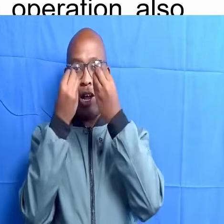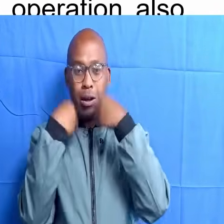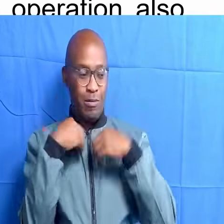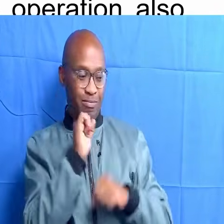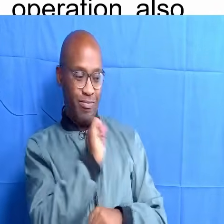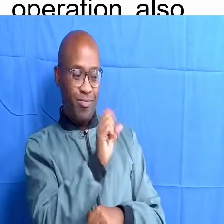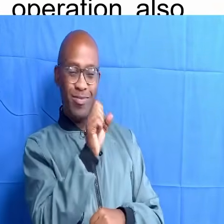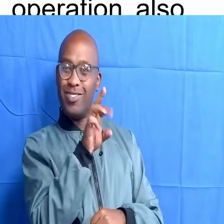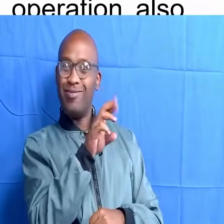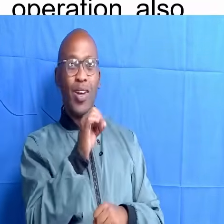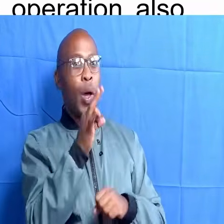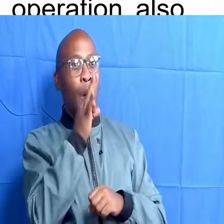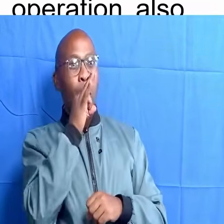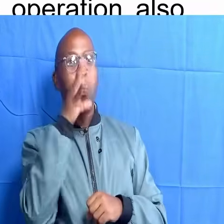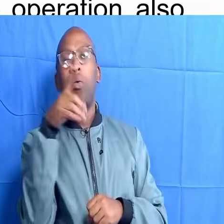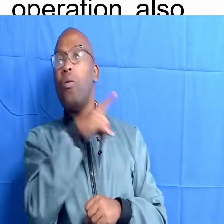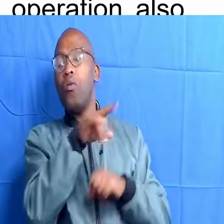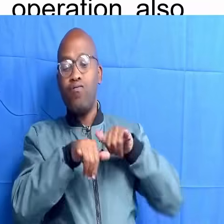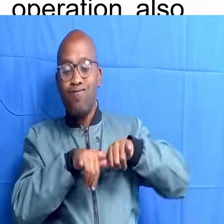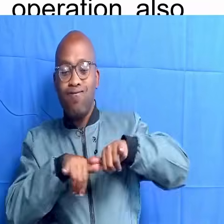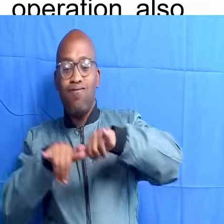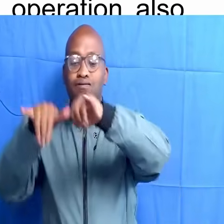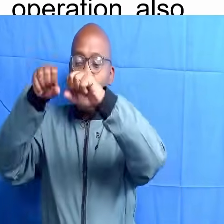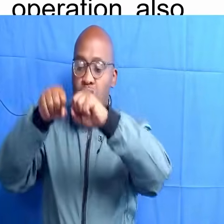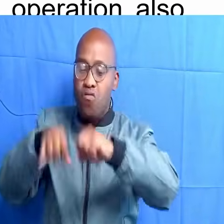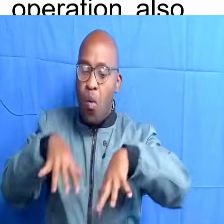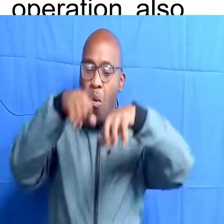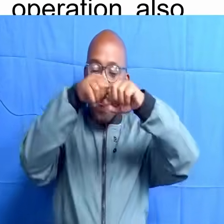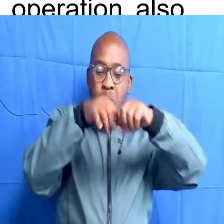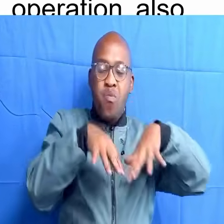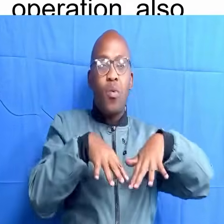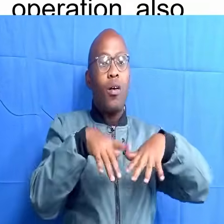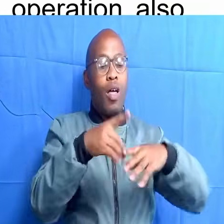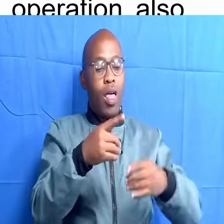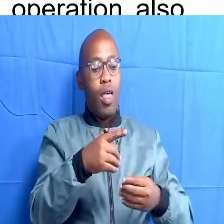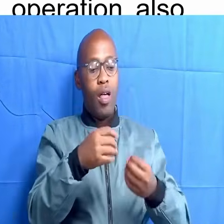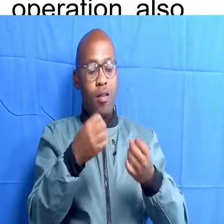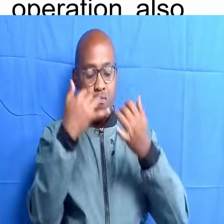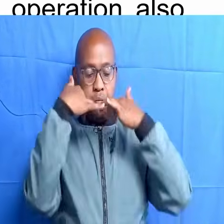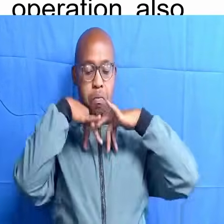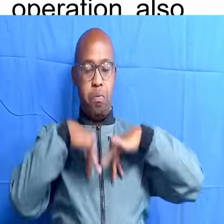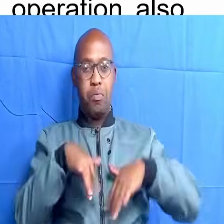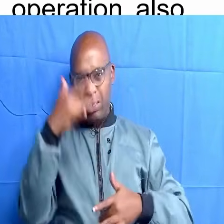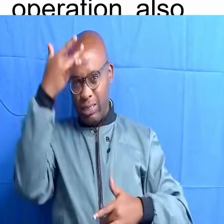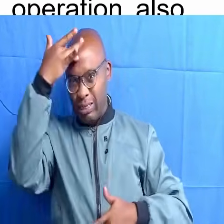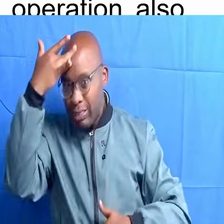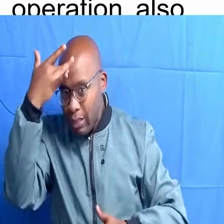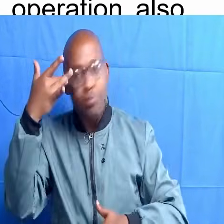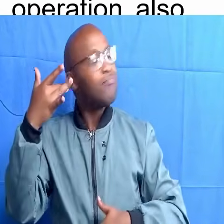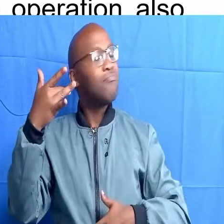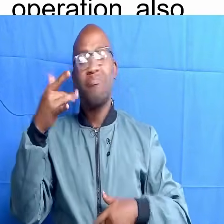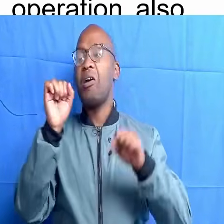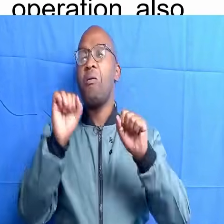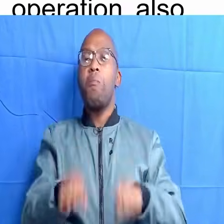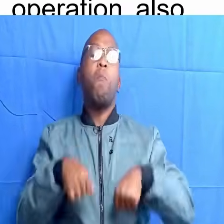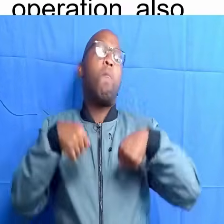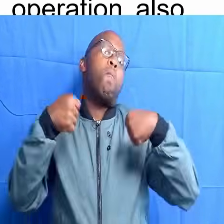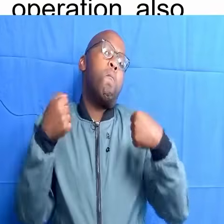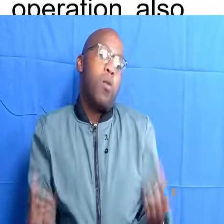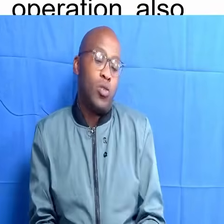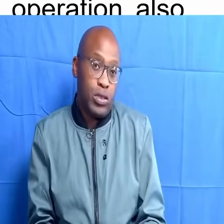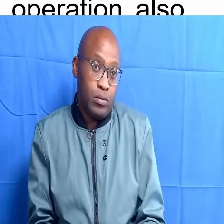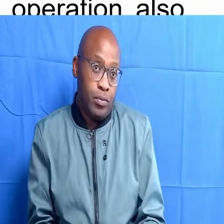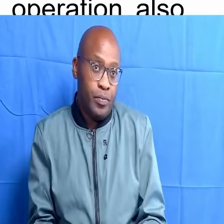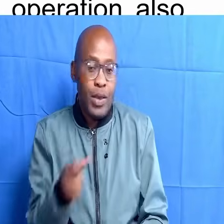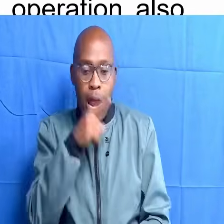the strategies that were used by the Viet Congs were so great. And they also added the poisonous gas, which